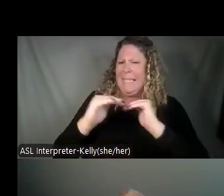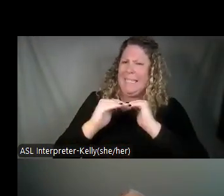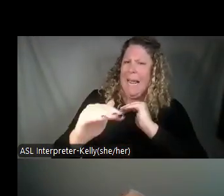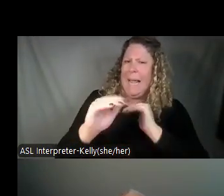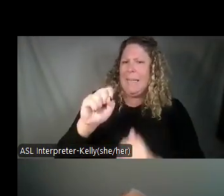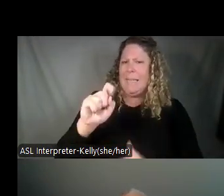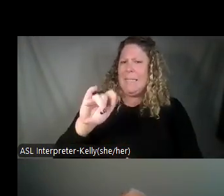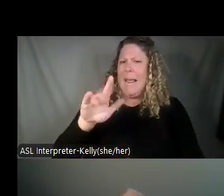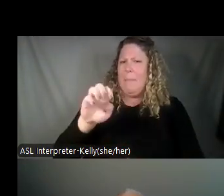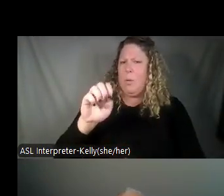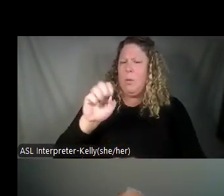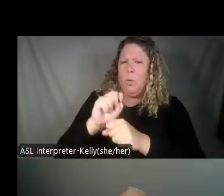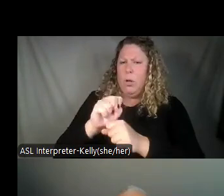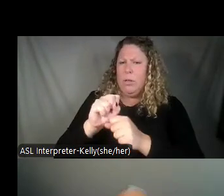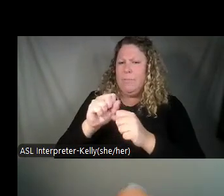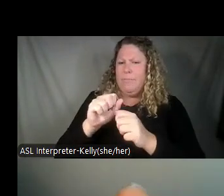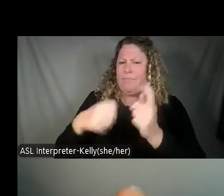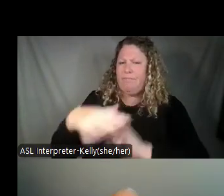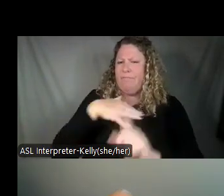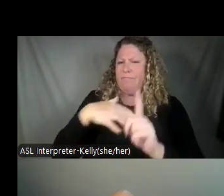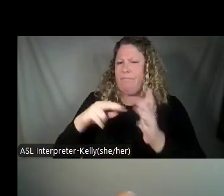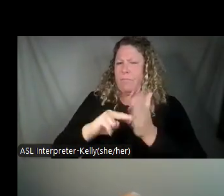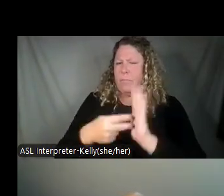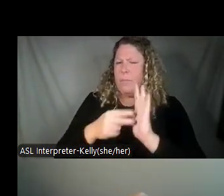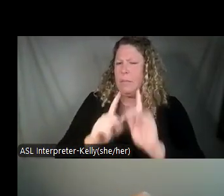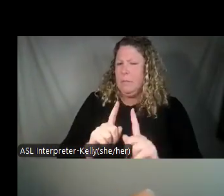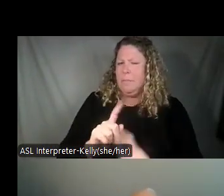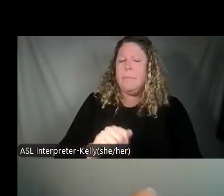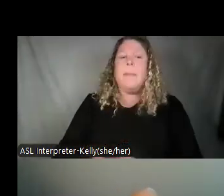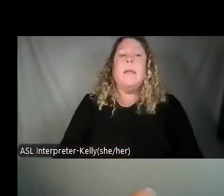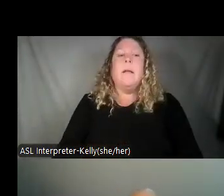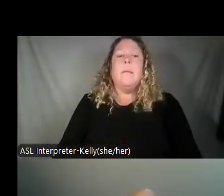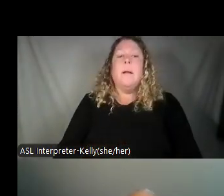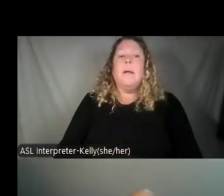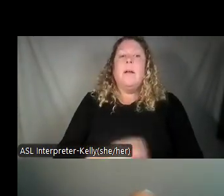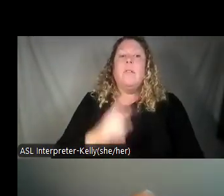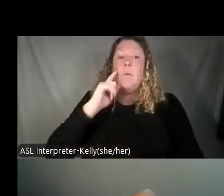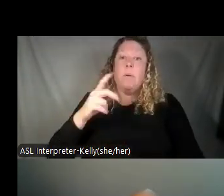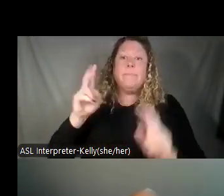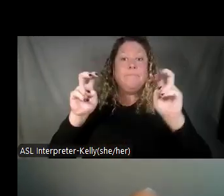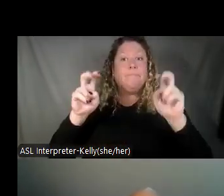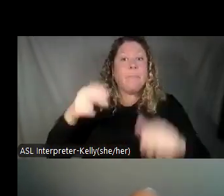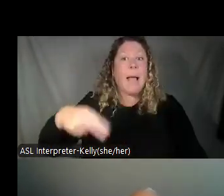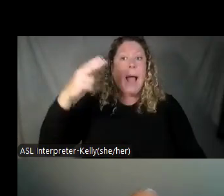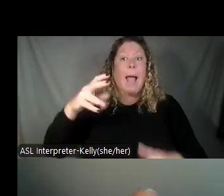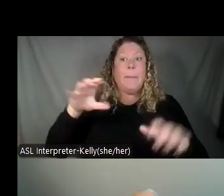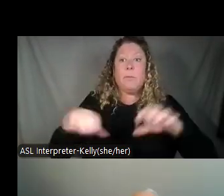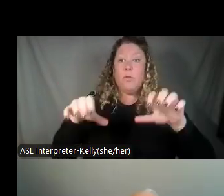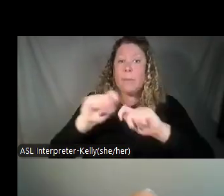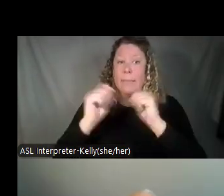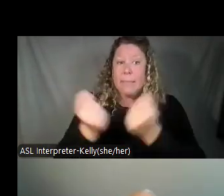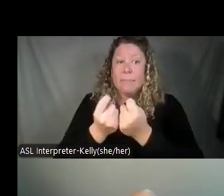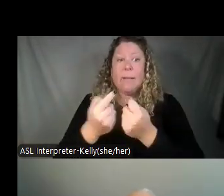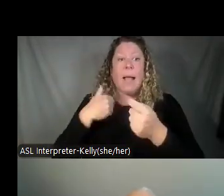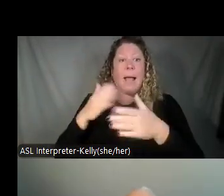what's kind of the softer skills. But in a high-performing team, there's a shared value,